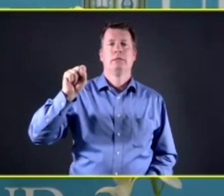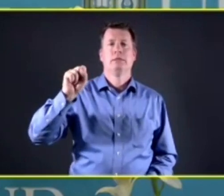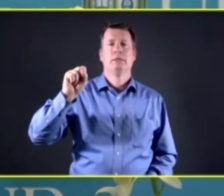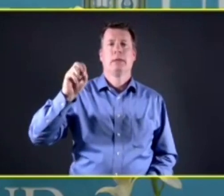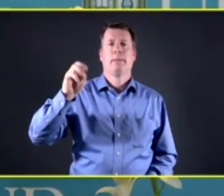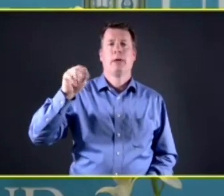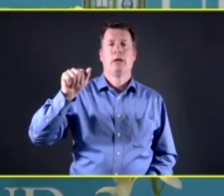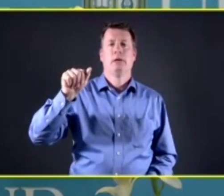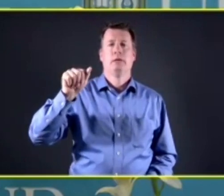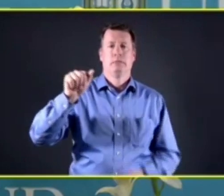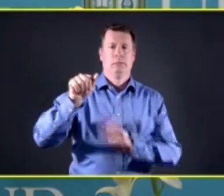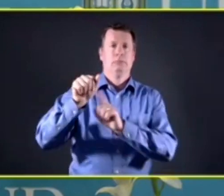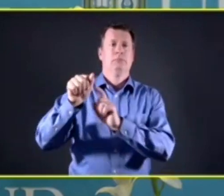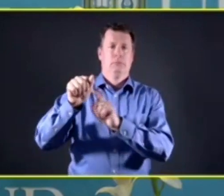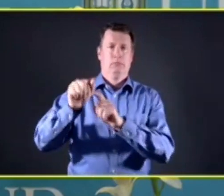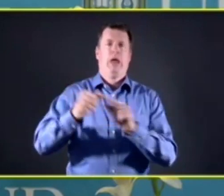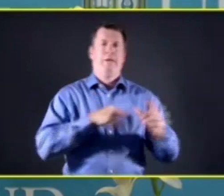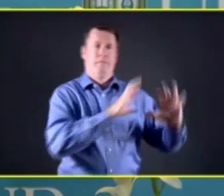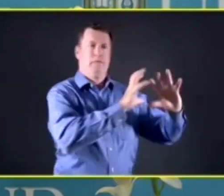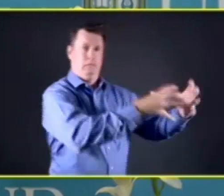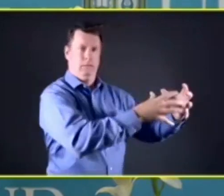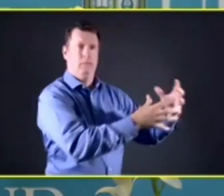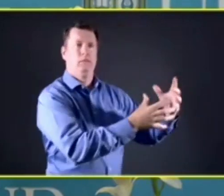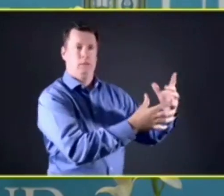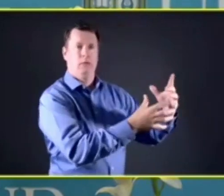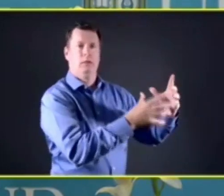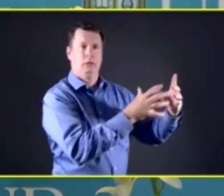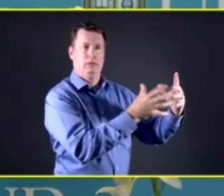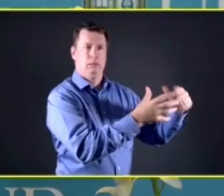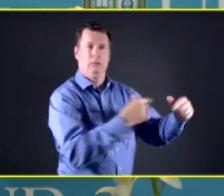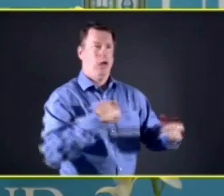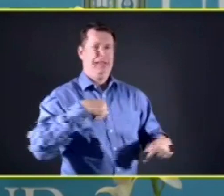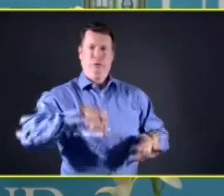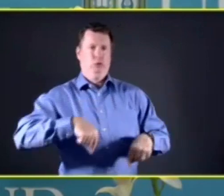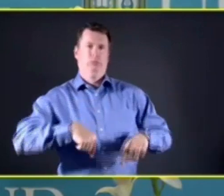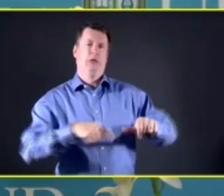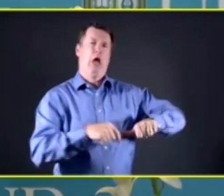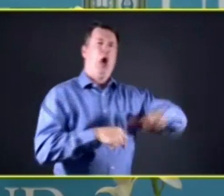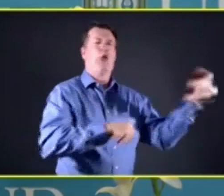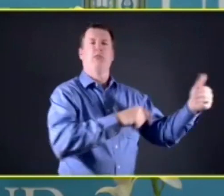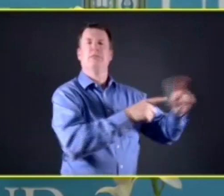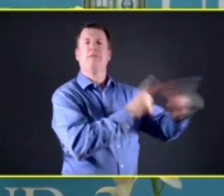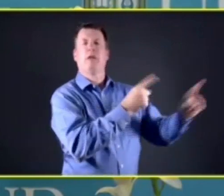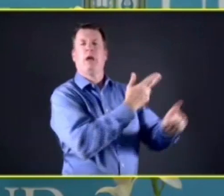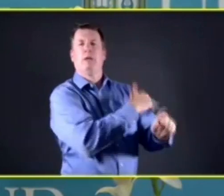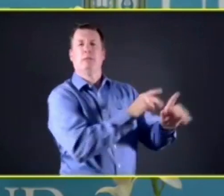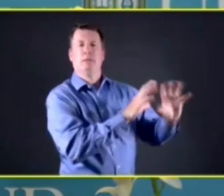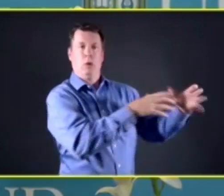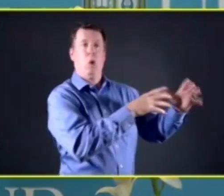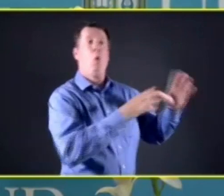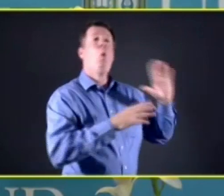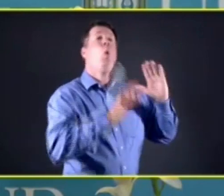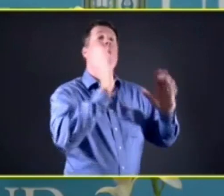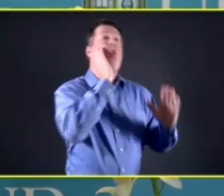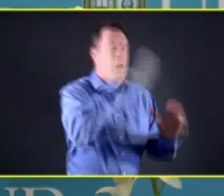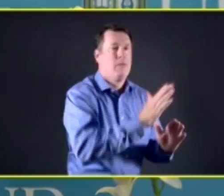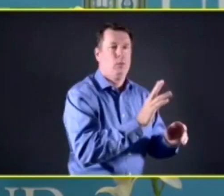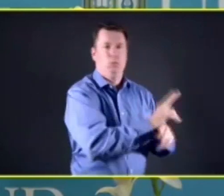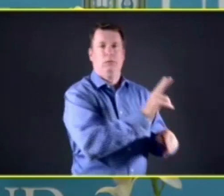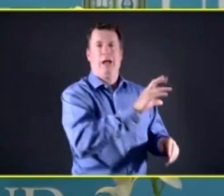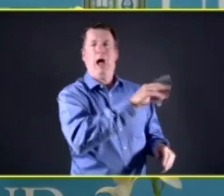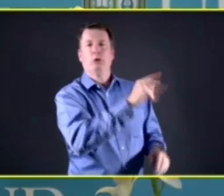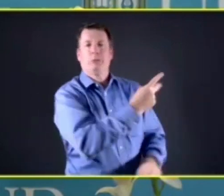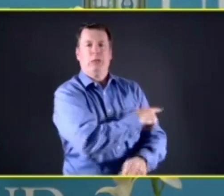or a month, maybe. I'm not exactly sure. So at the moment, true, this is the only outpatient study we have locally. And